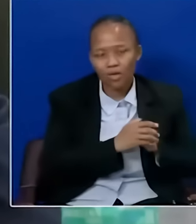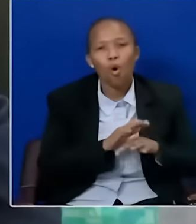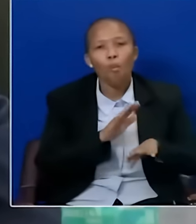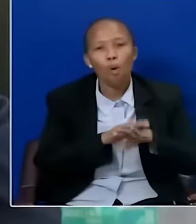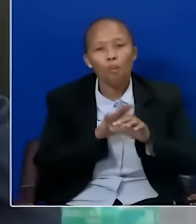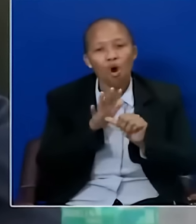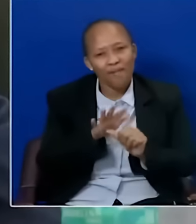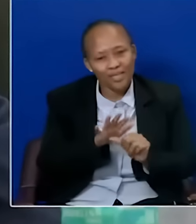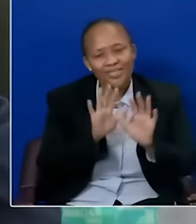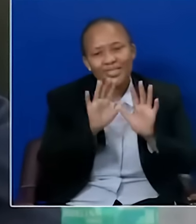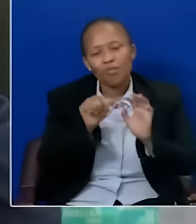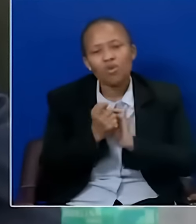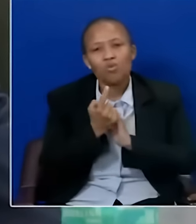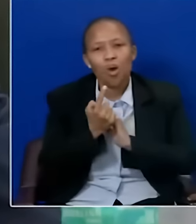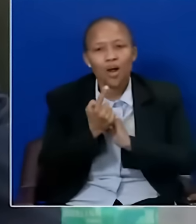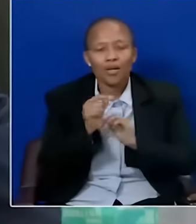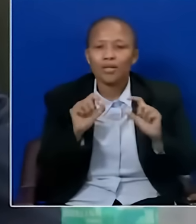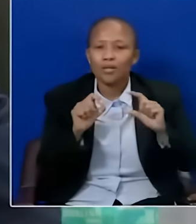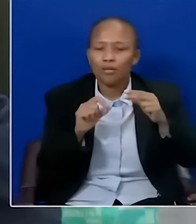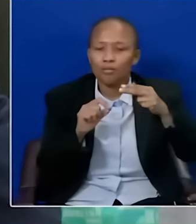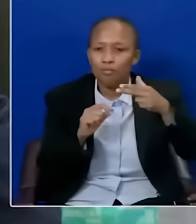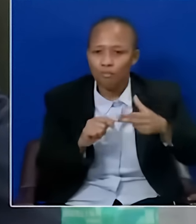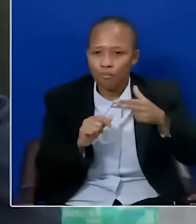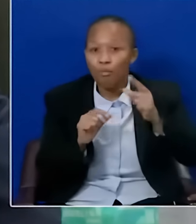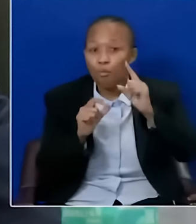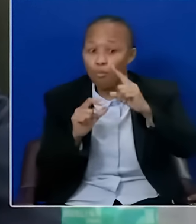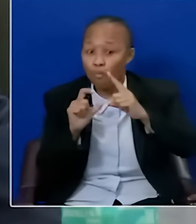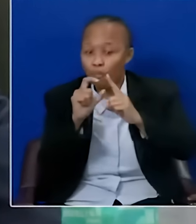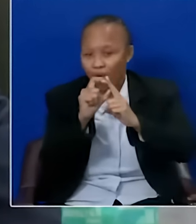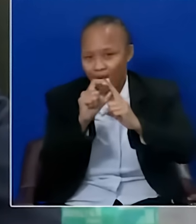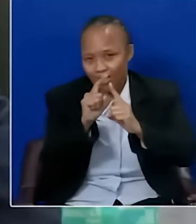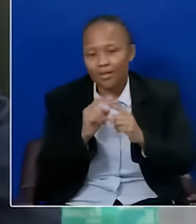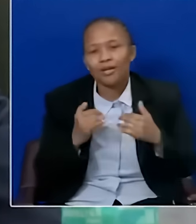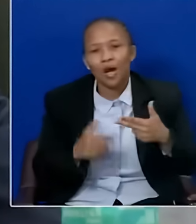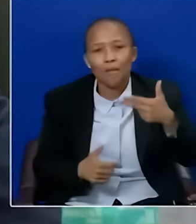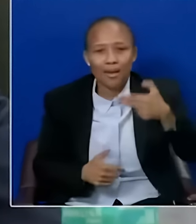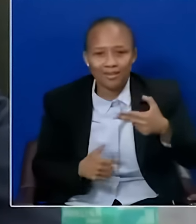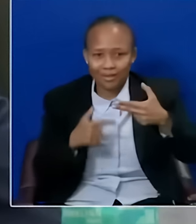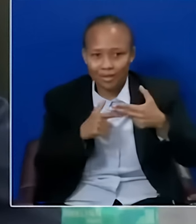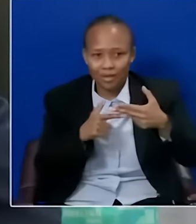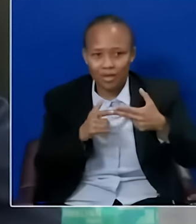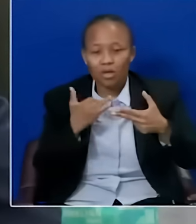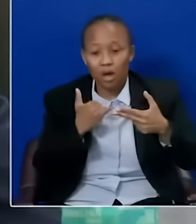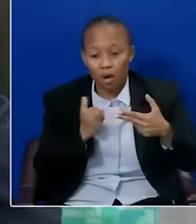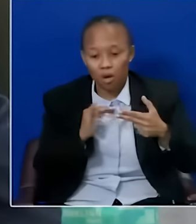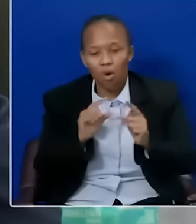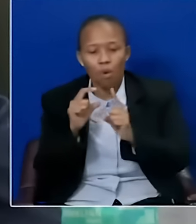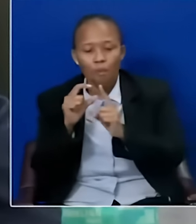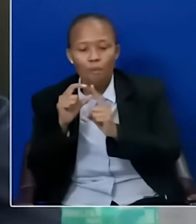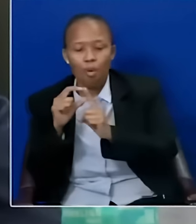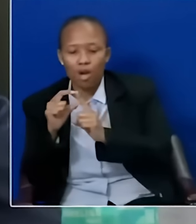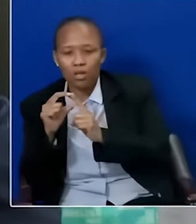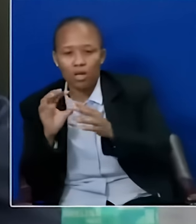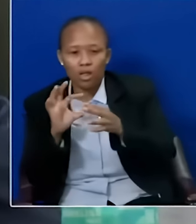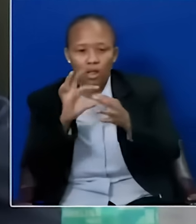the ballistic language, when one is able to link a bullet with a firearm,